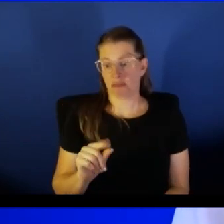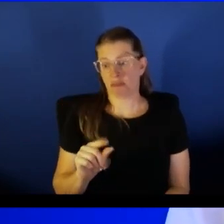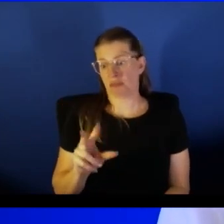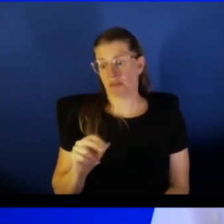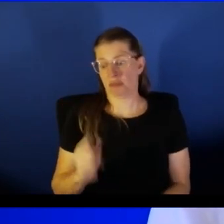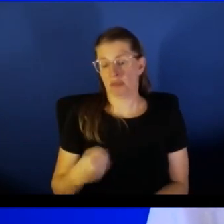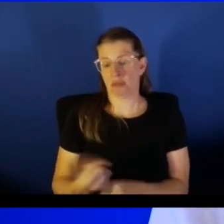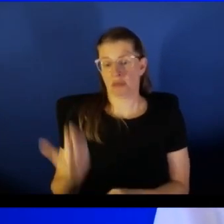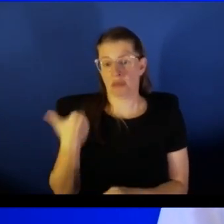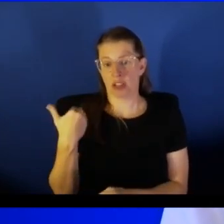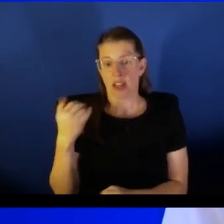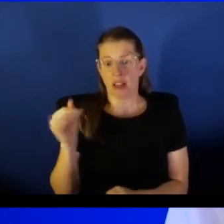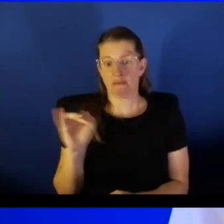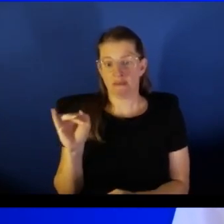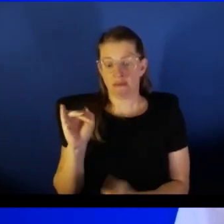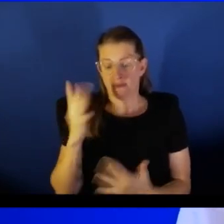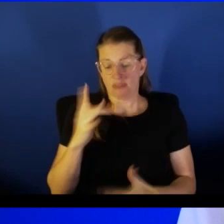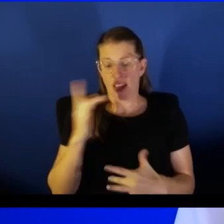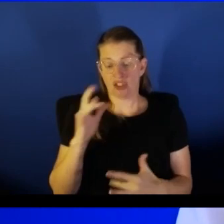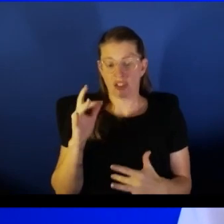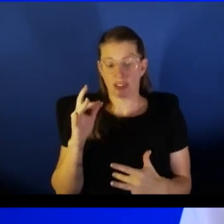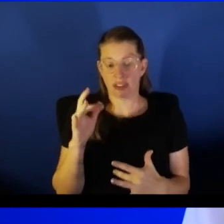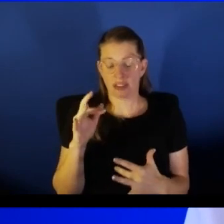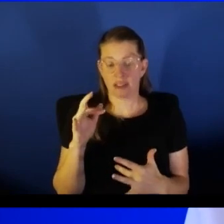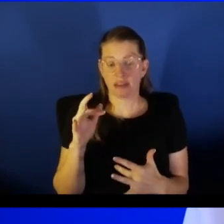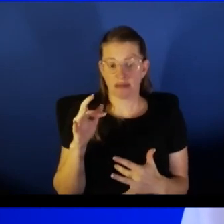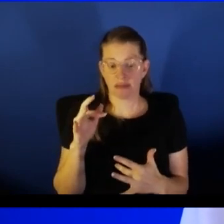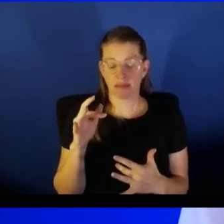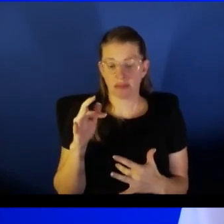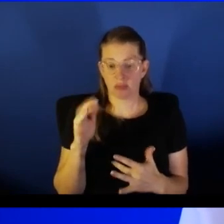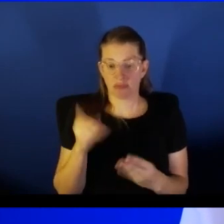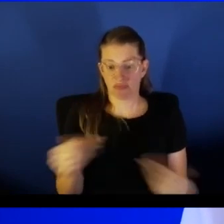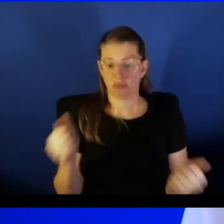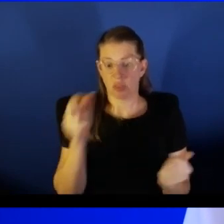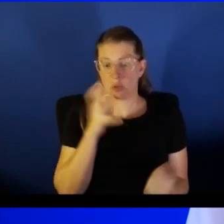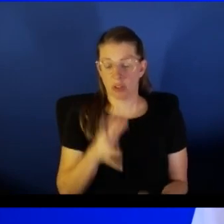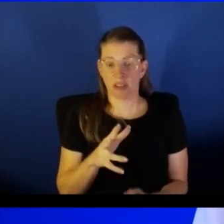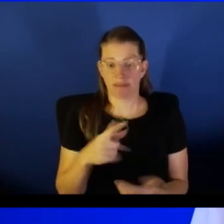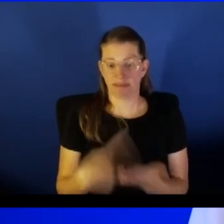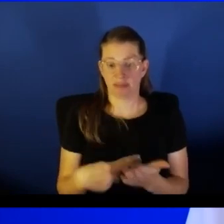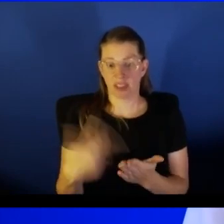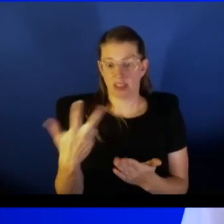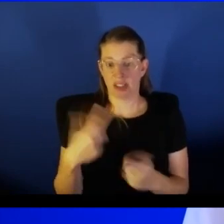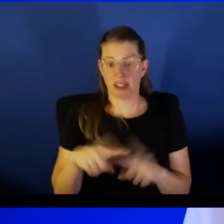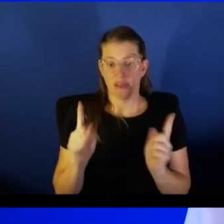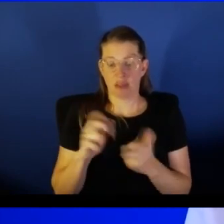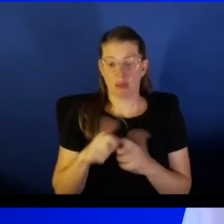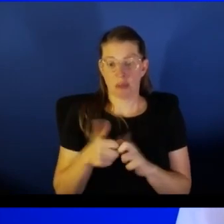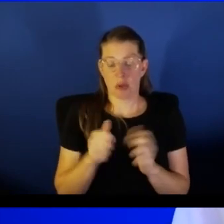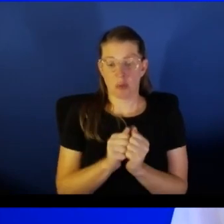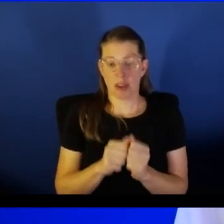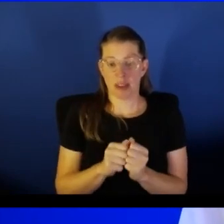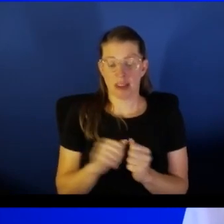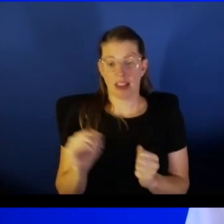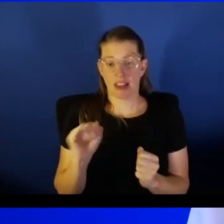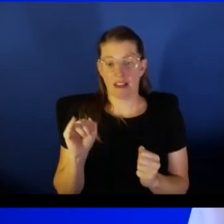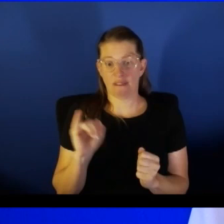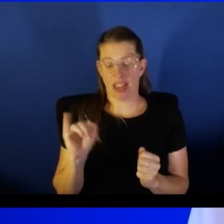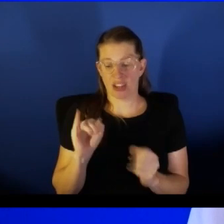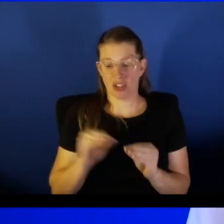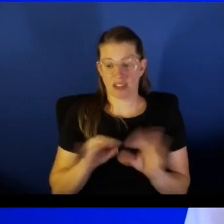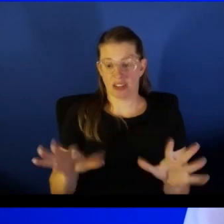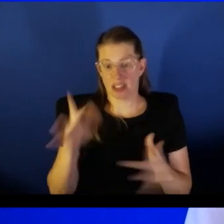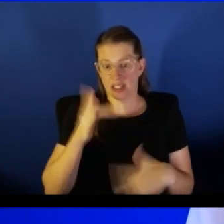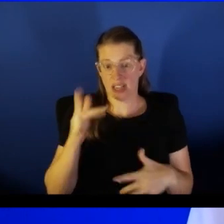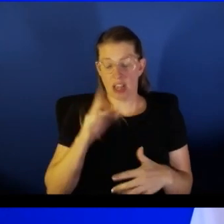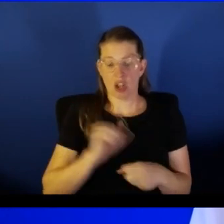die out. We wouldn't have to have any problems with infectious disease. We've already talked about 3 different problems with infectious diseases this morning. We've talked about COVID,